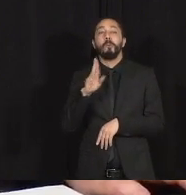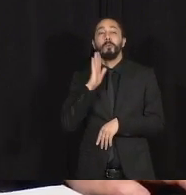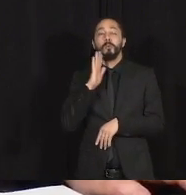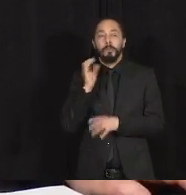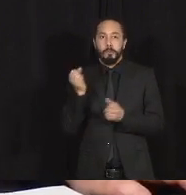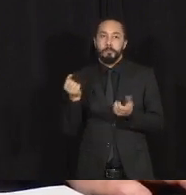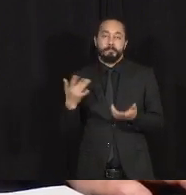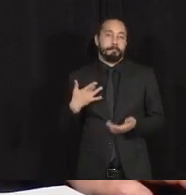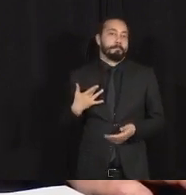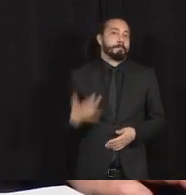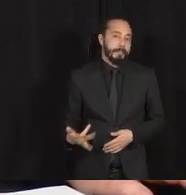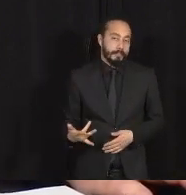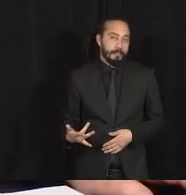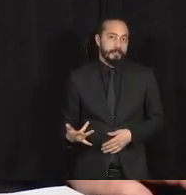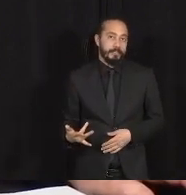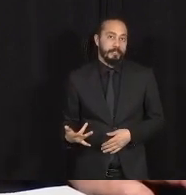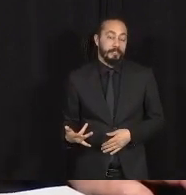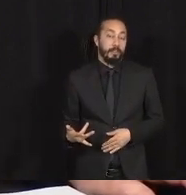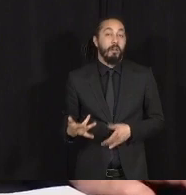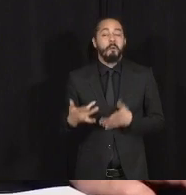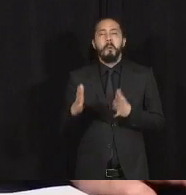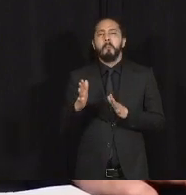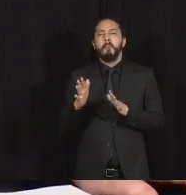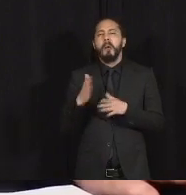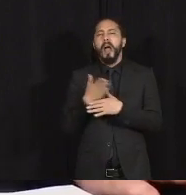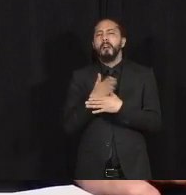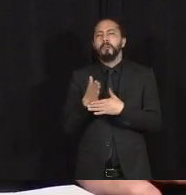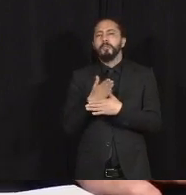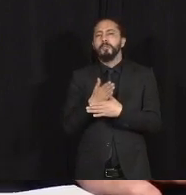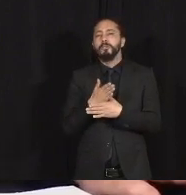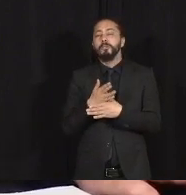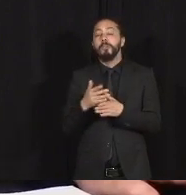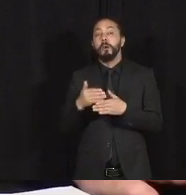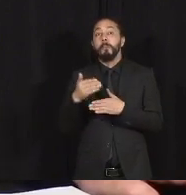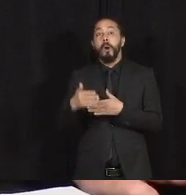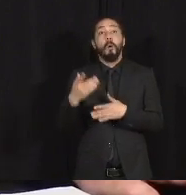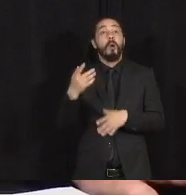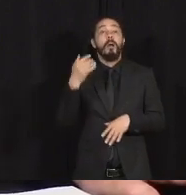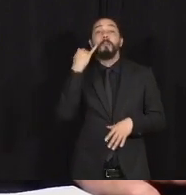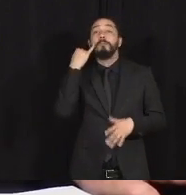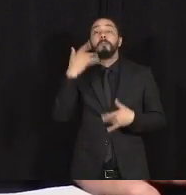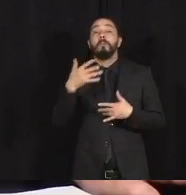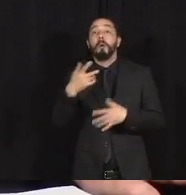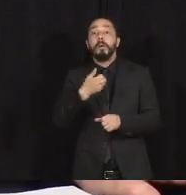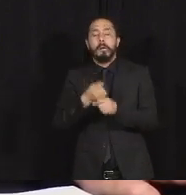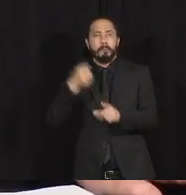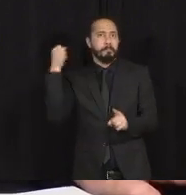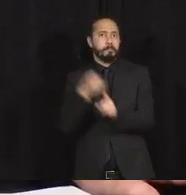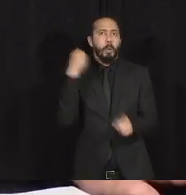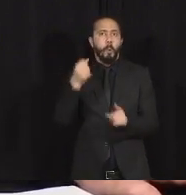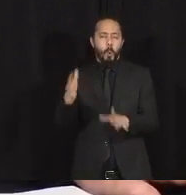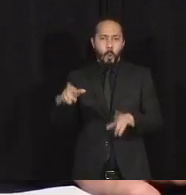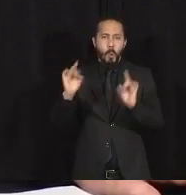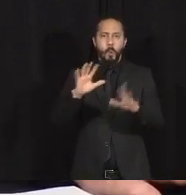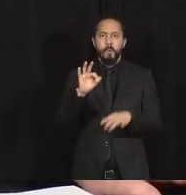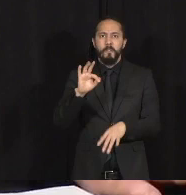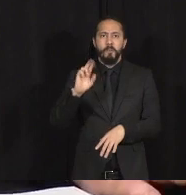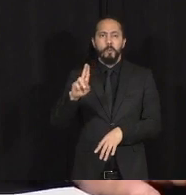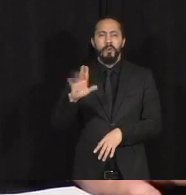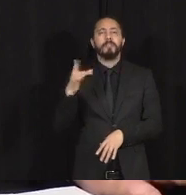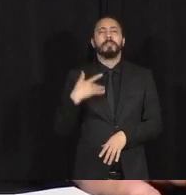may well lose 1,500 to normal seasonal flu. Now, when you